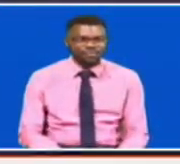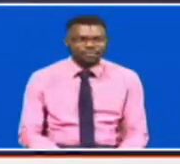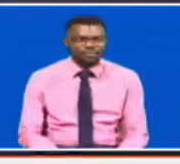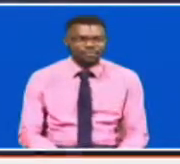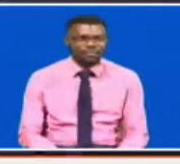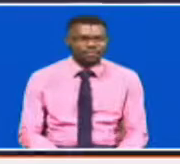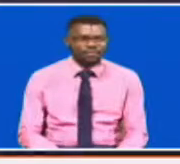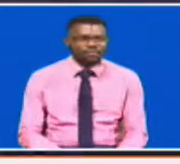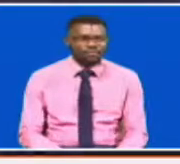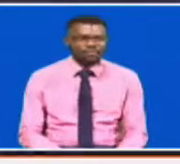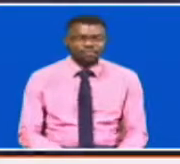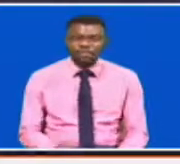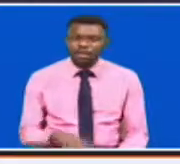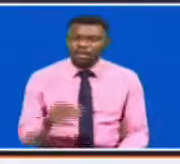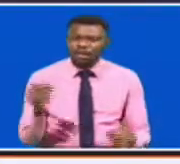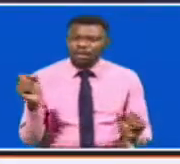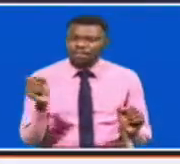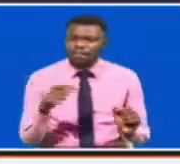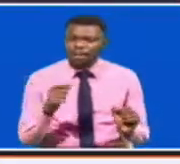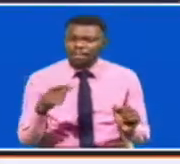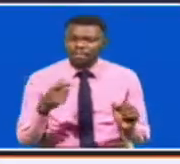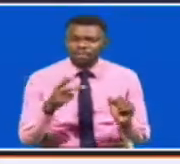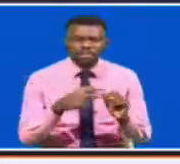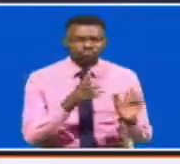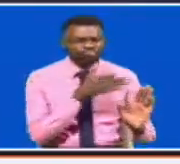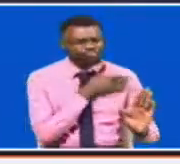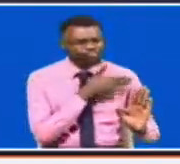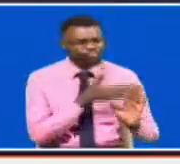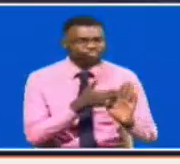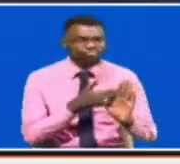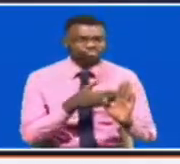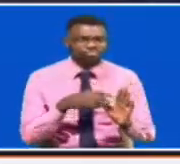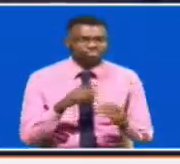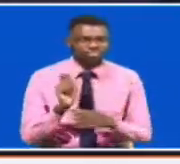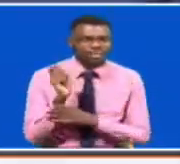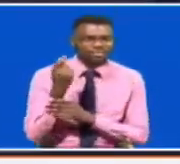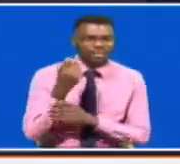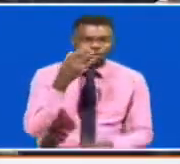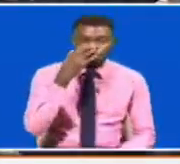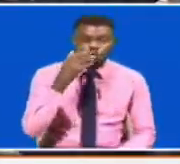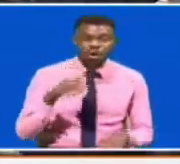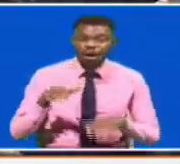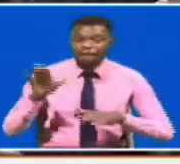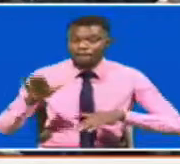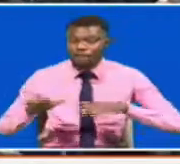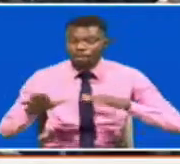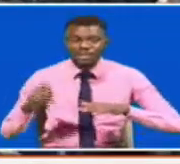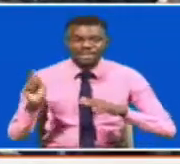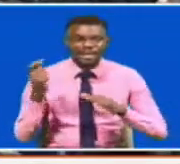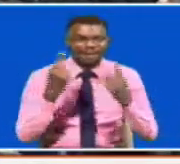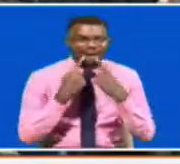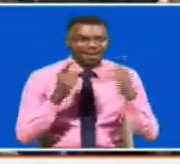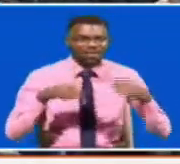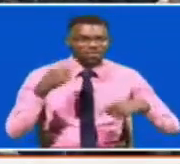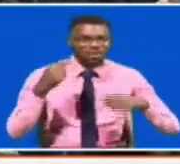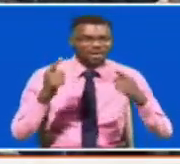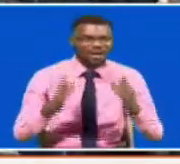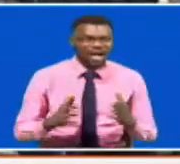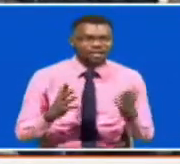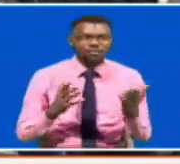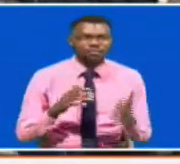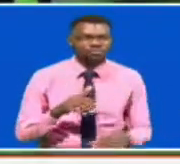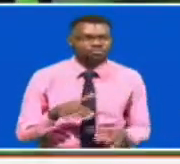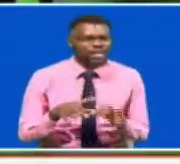Less than 7 months after President William Ruto was declared president at the Bomas of Kenya, Azimio leader Raila Odinga's